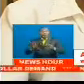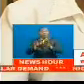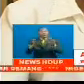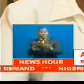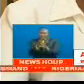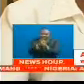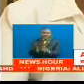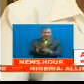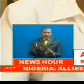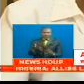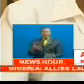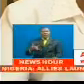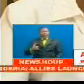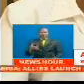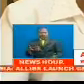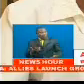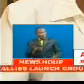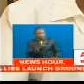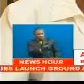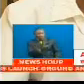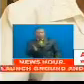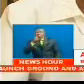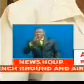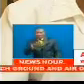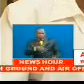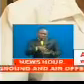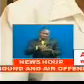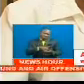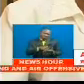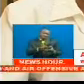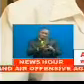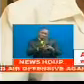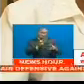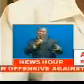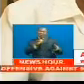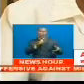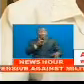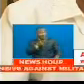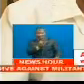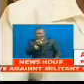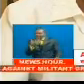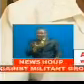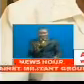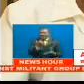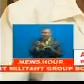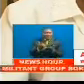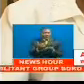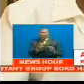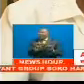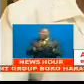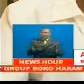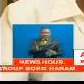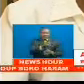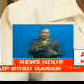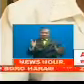families. I celebrate the vulnerable woman, the isolated woman, who doesn't have a hearing, who